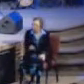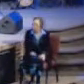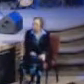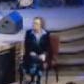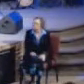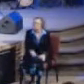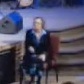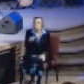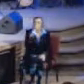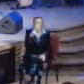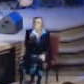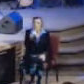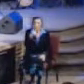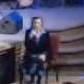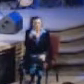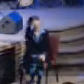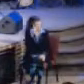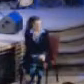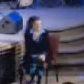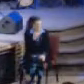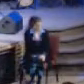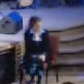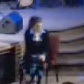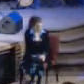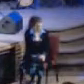But God said this.